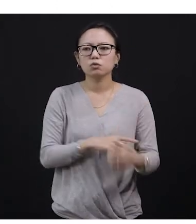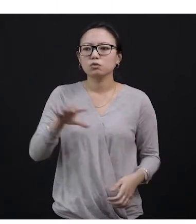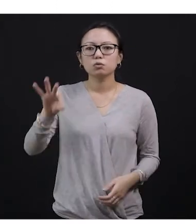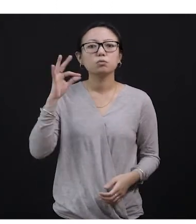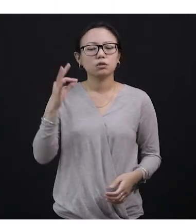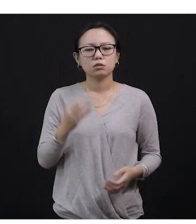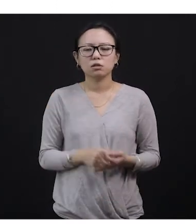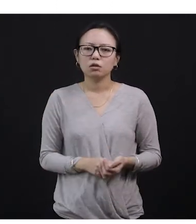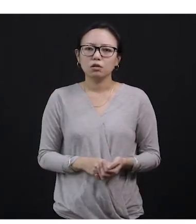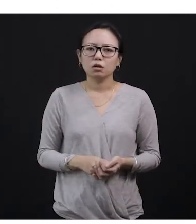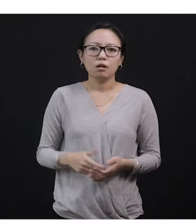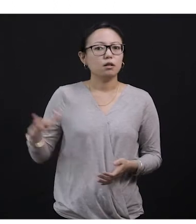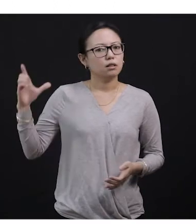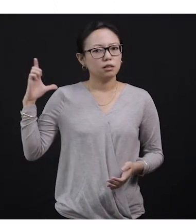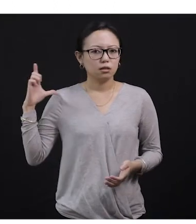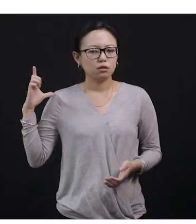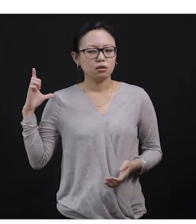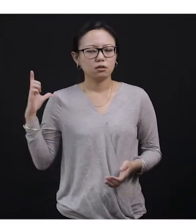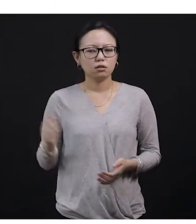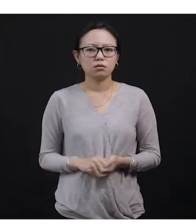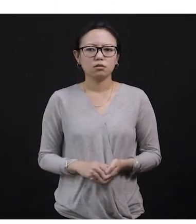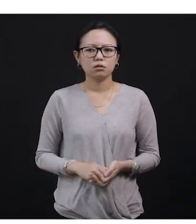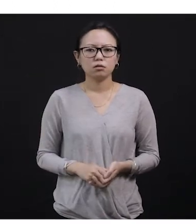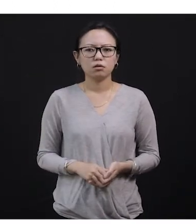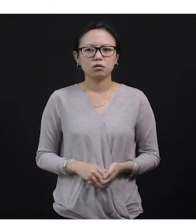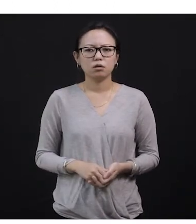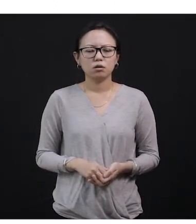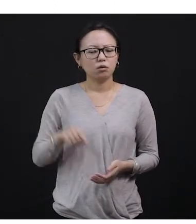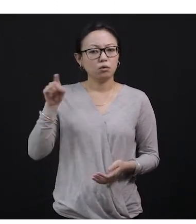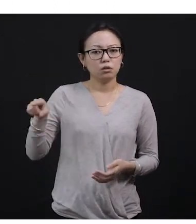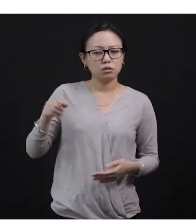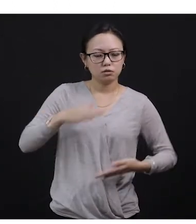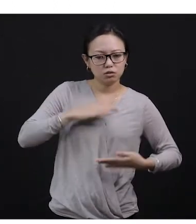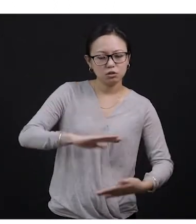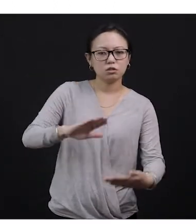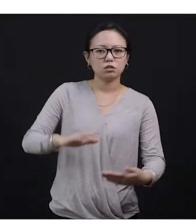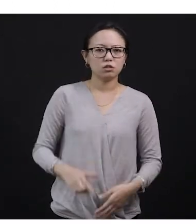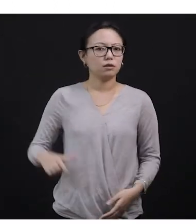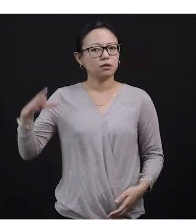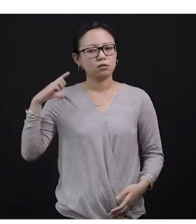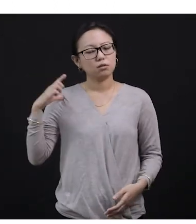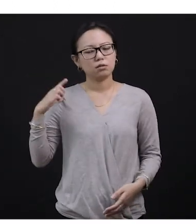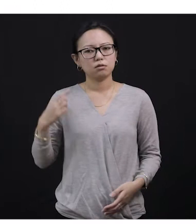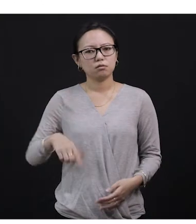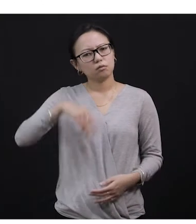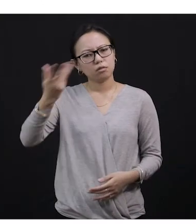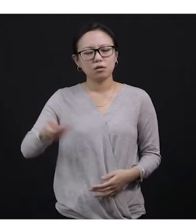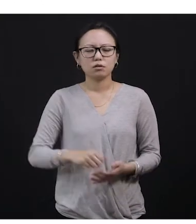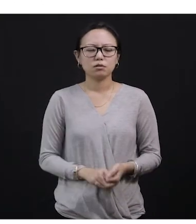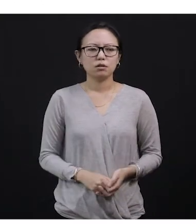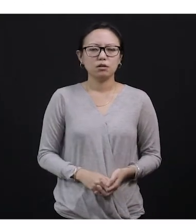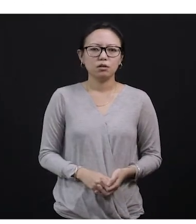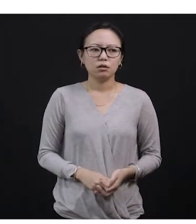child of this ruler became the leader again, okay? So it passed on to generations. Now the rulers